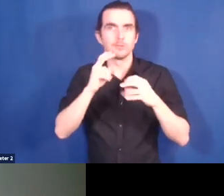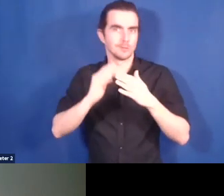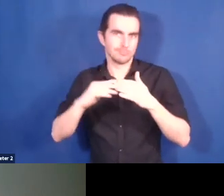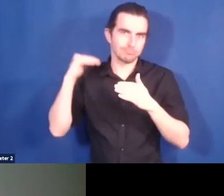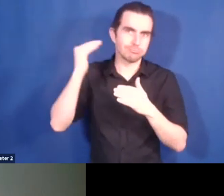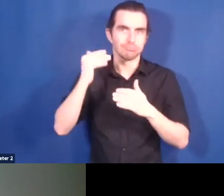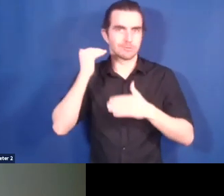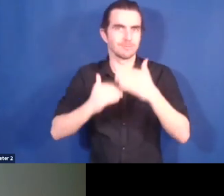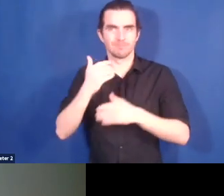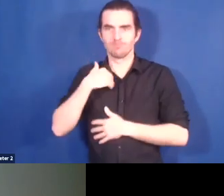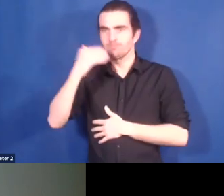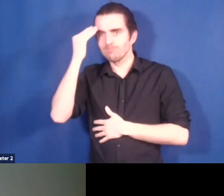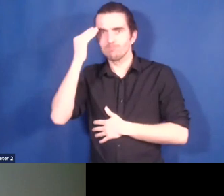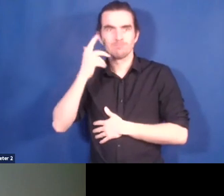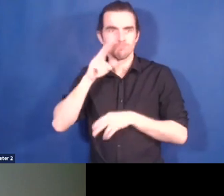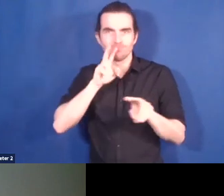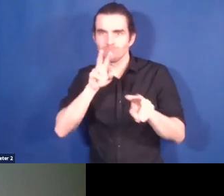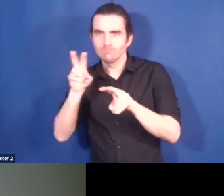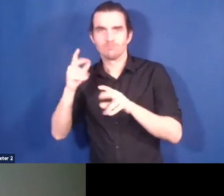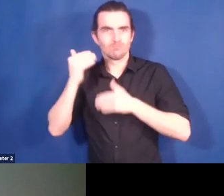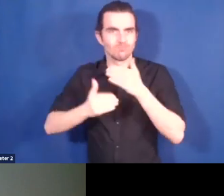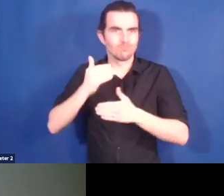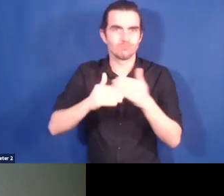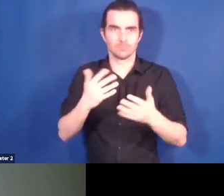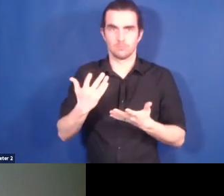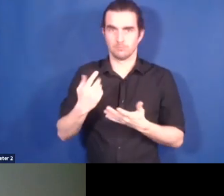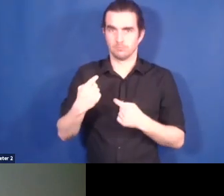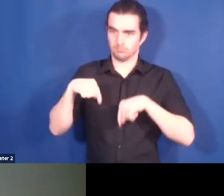month can go further forward so that we can continue it.